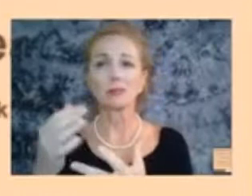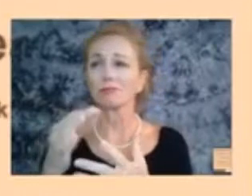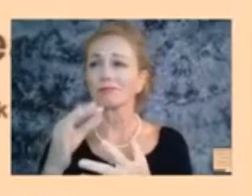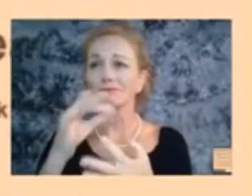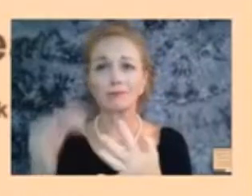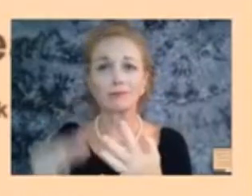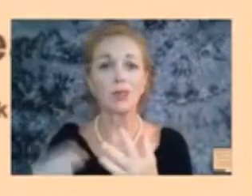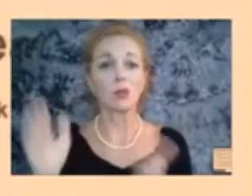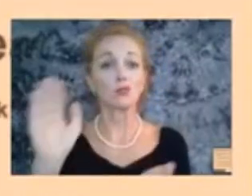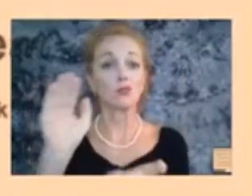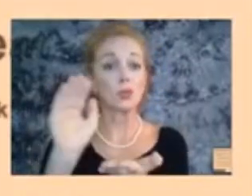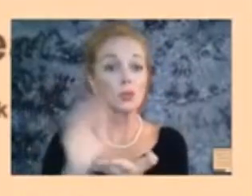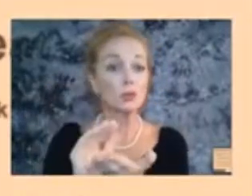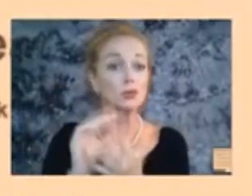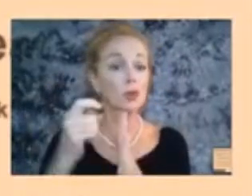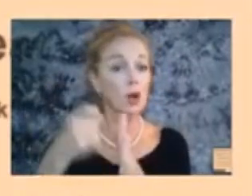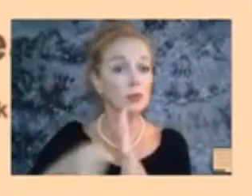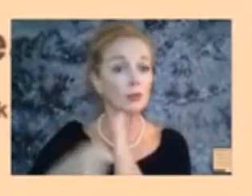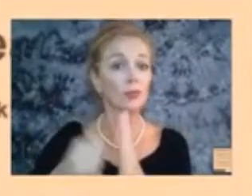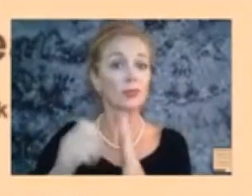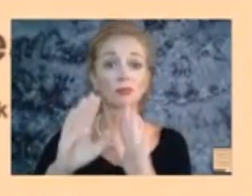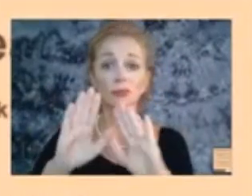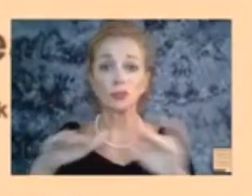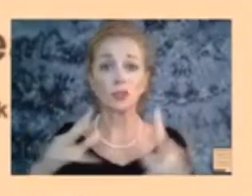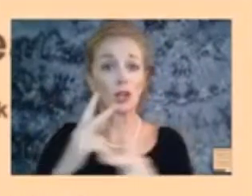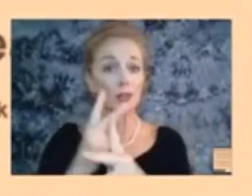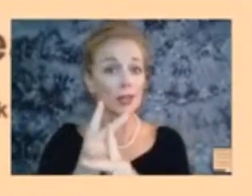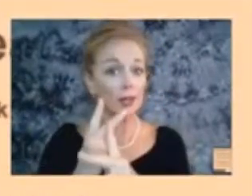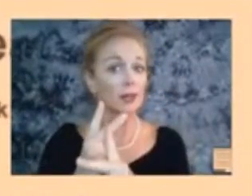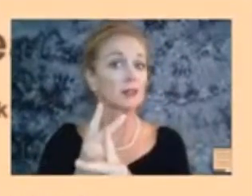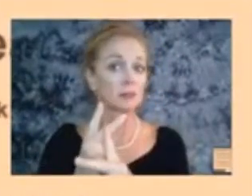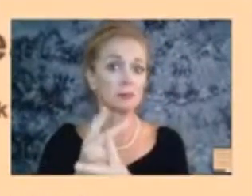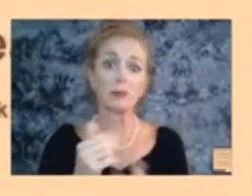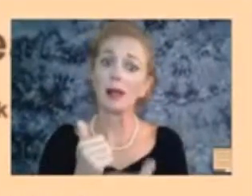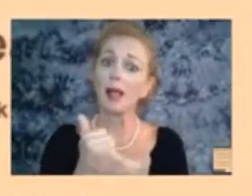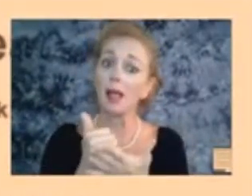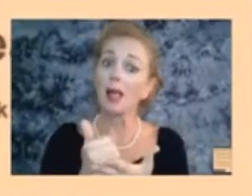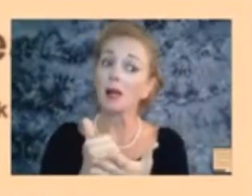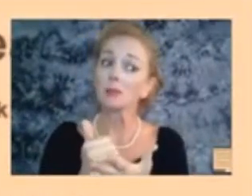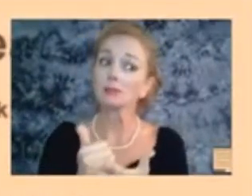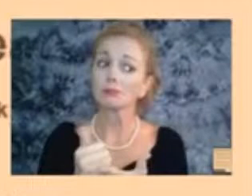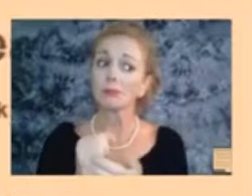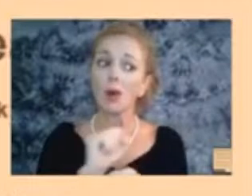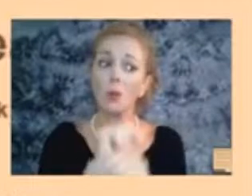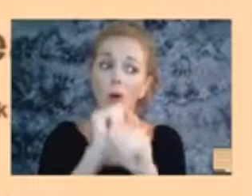for childcare and other resources that could become very handy for our employees during this time.